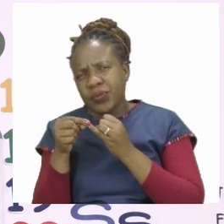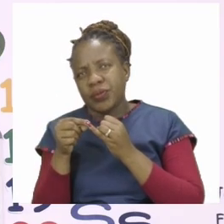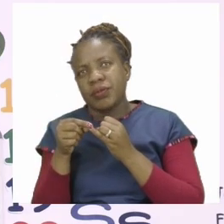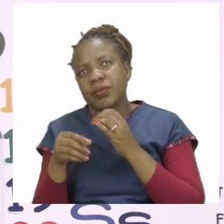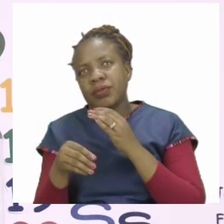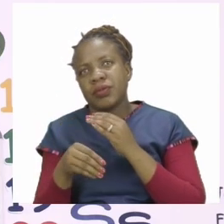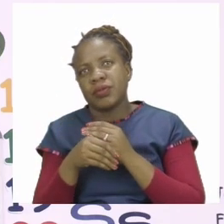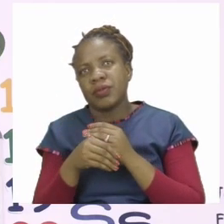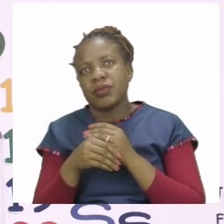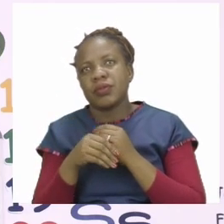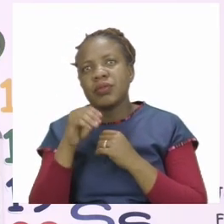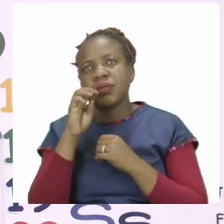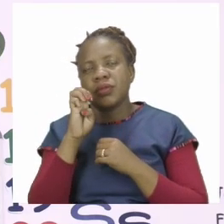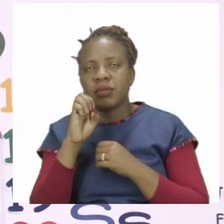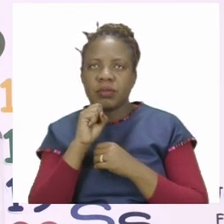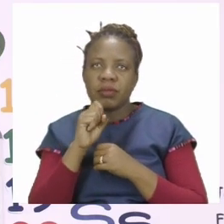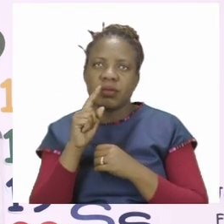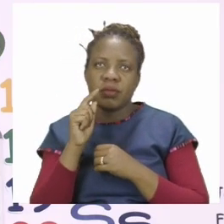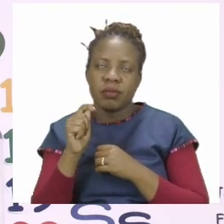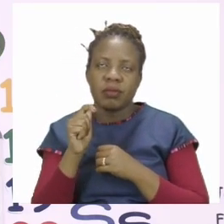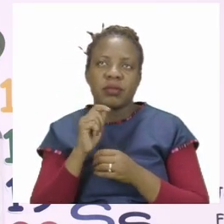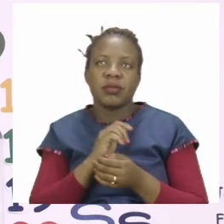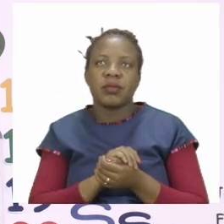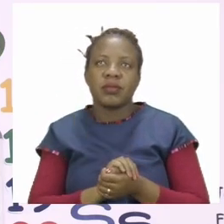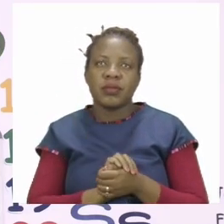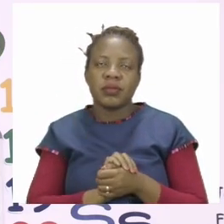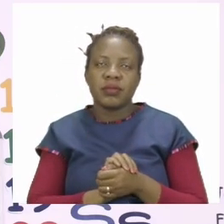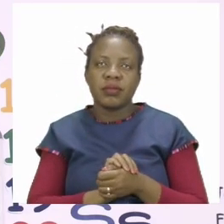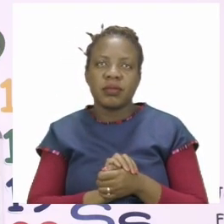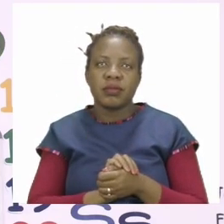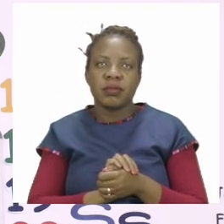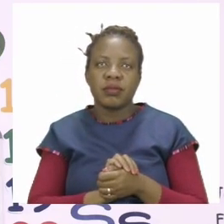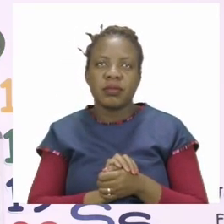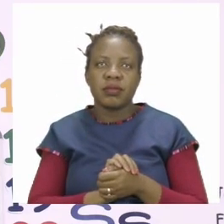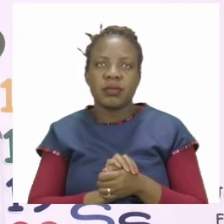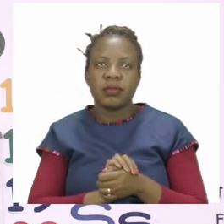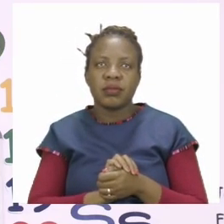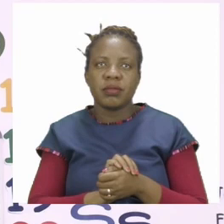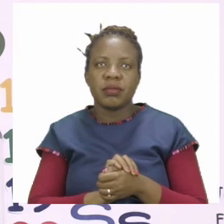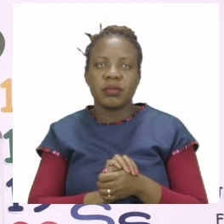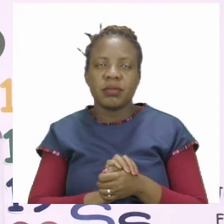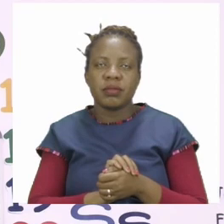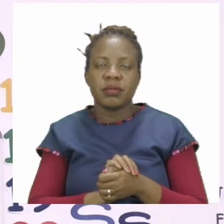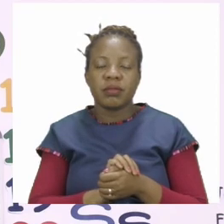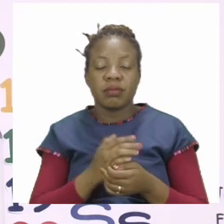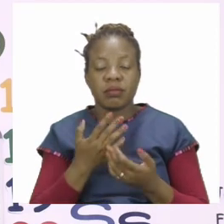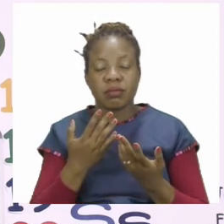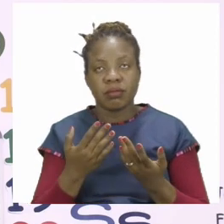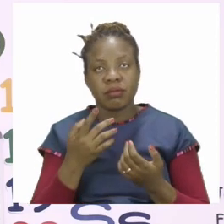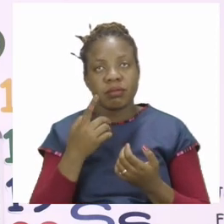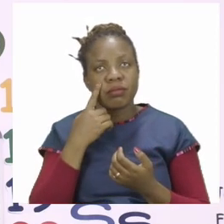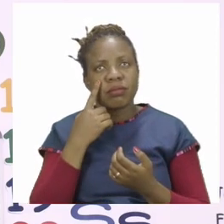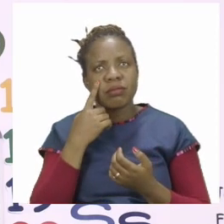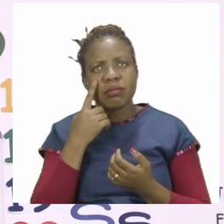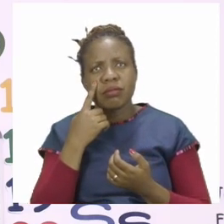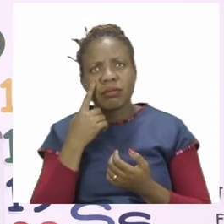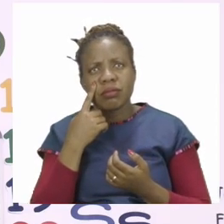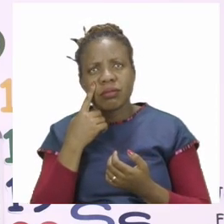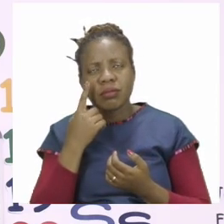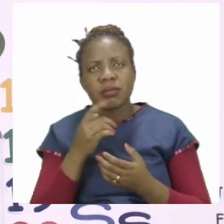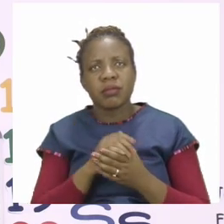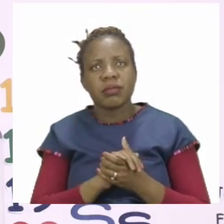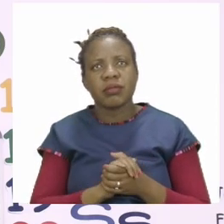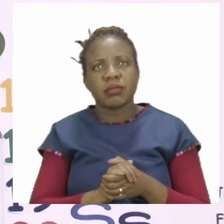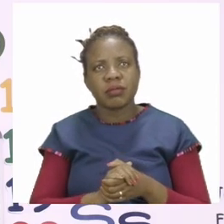Right. I think you can also have a look at the pictures to see whether these pictures